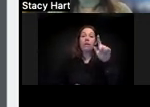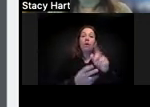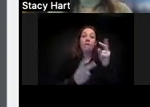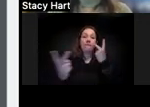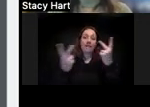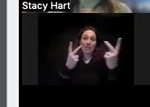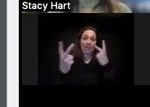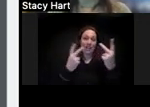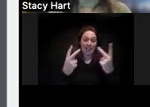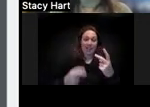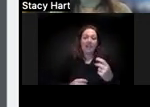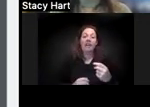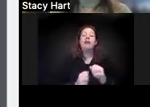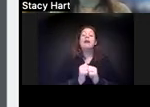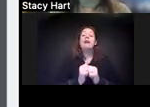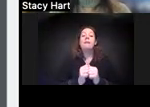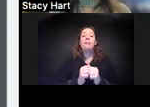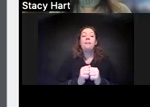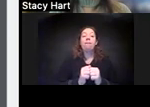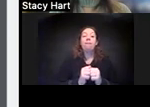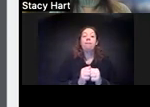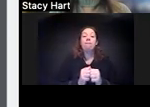programming. Next slide.